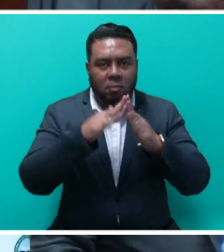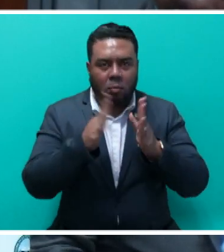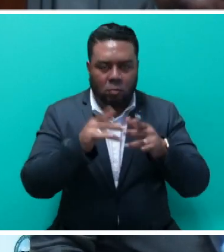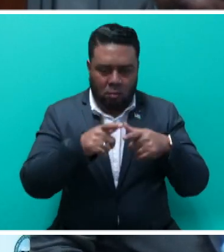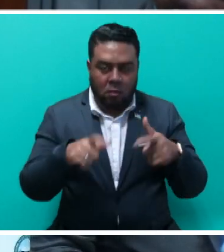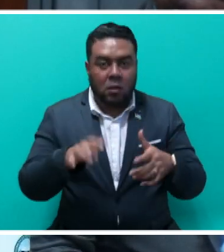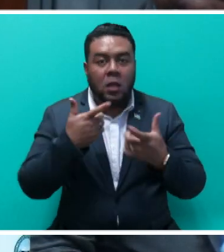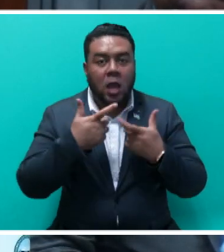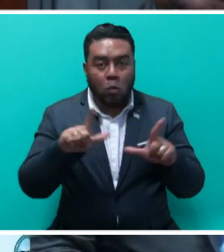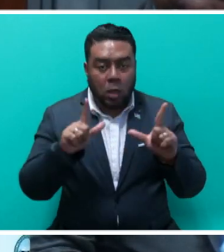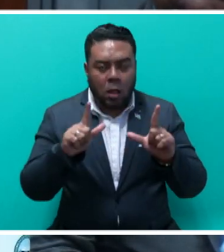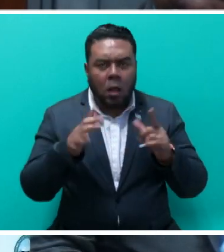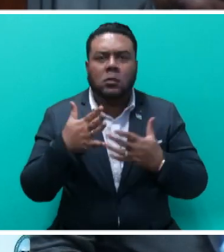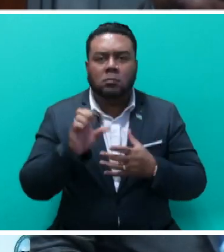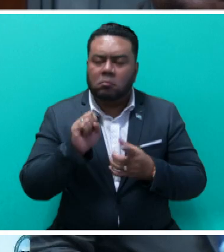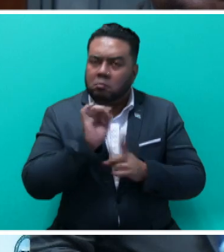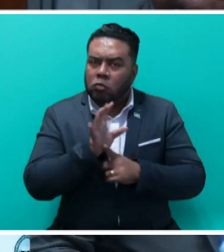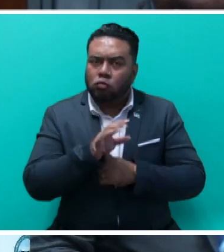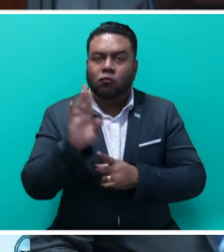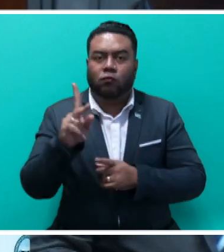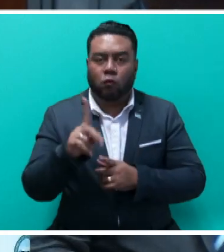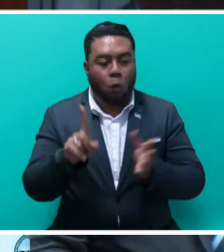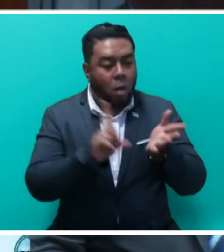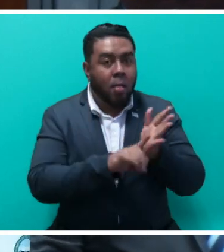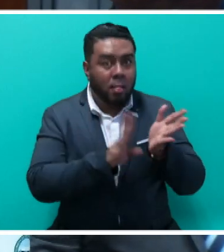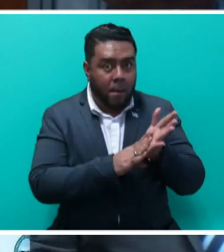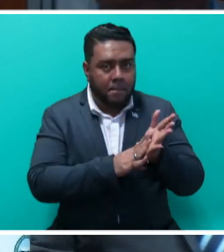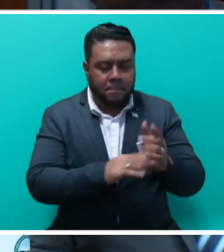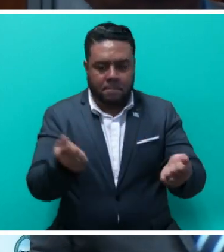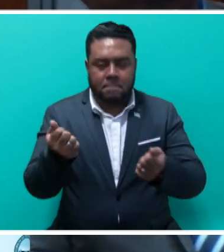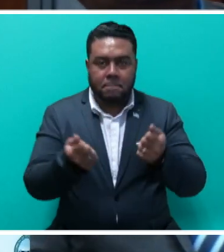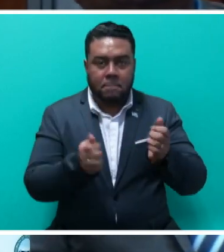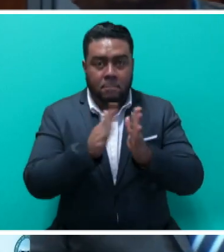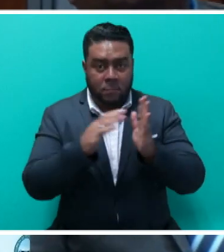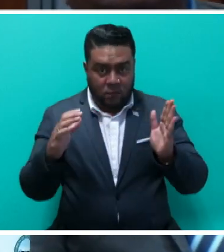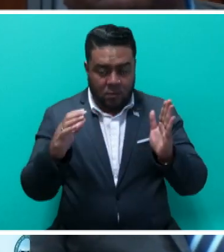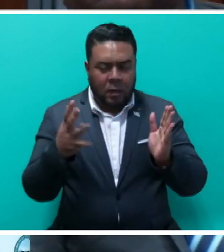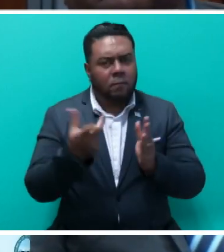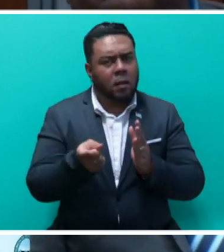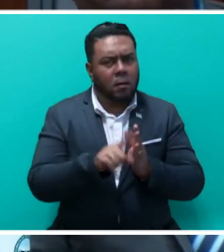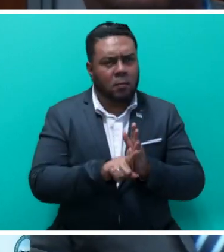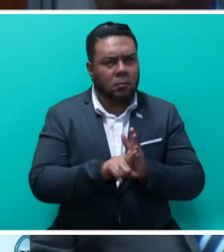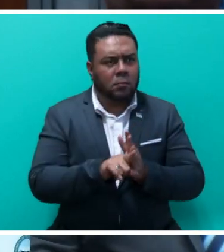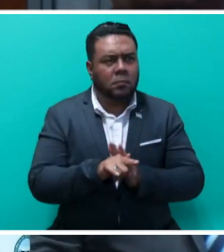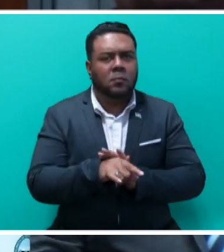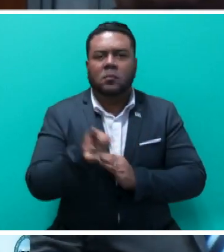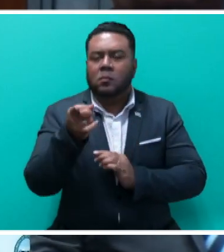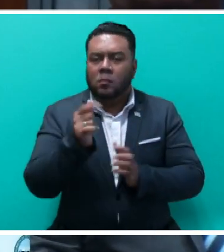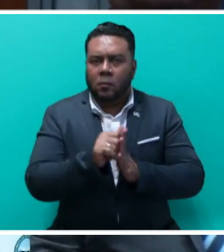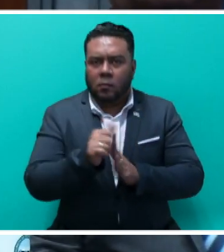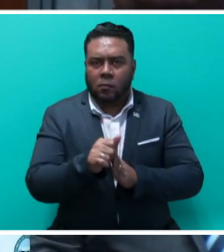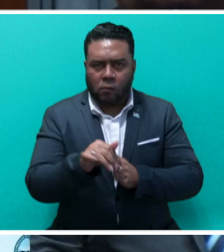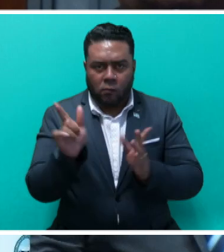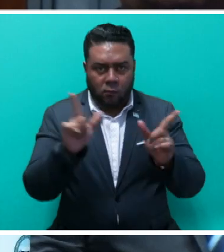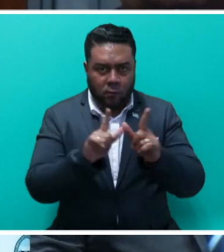for licensed minibuses, or LM, as well as licensed carriers, or LC, despite having the application accepted